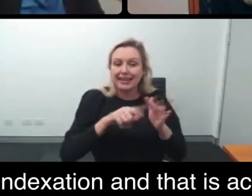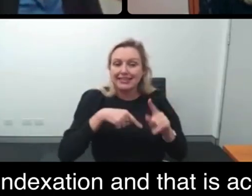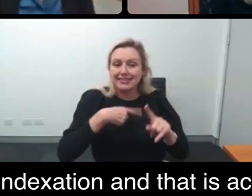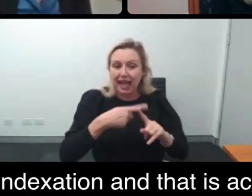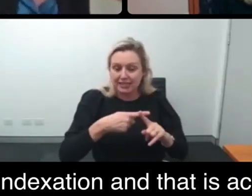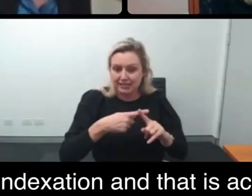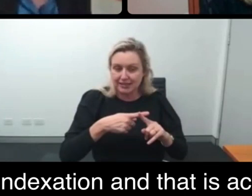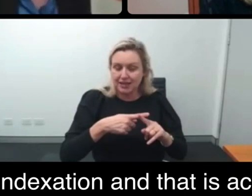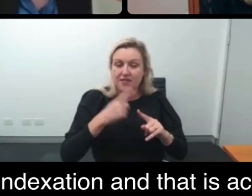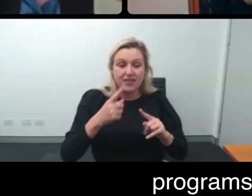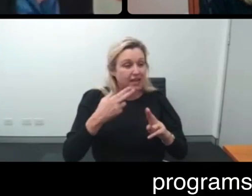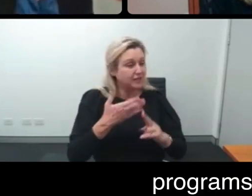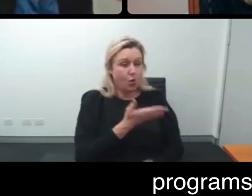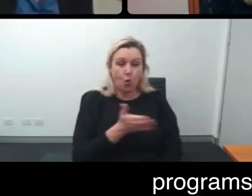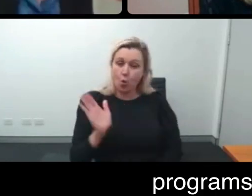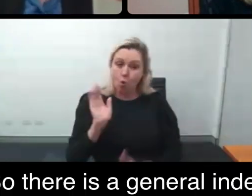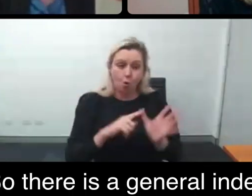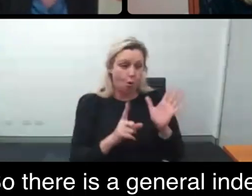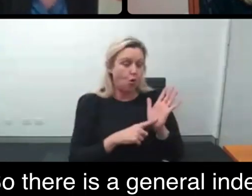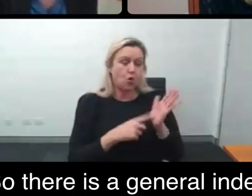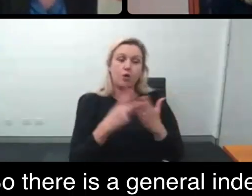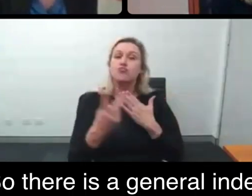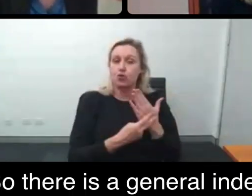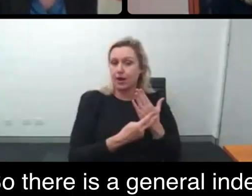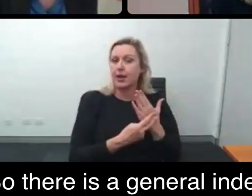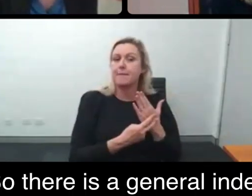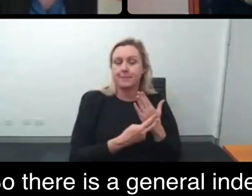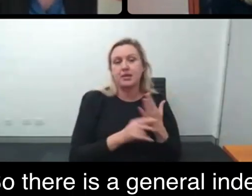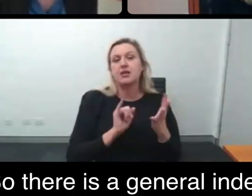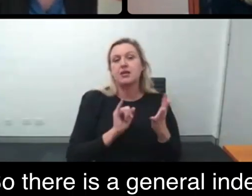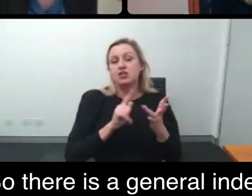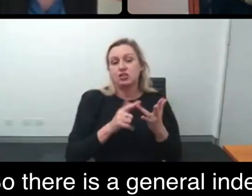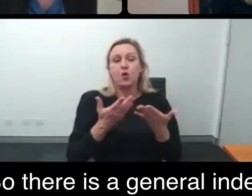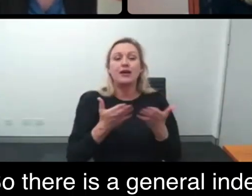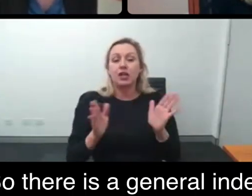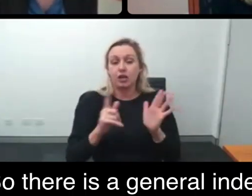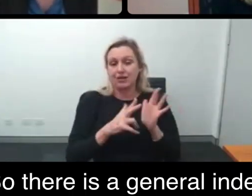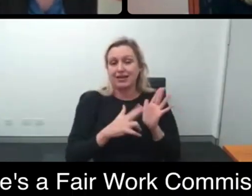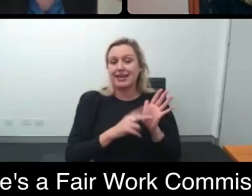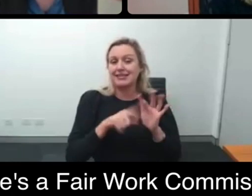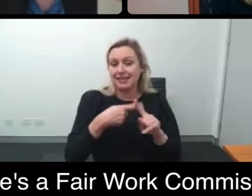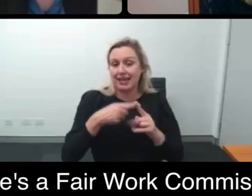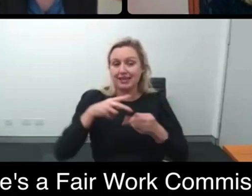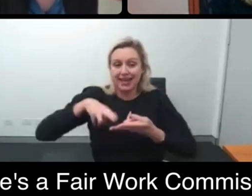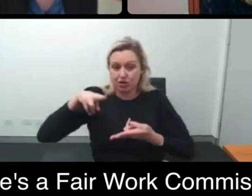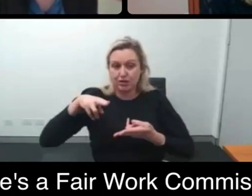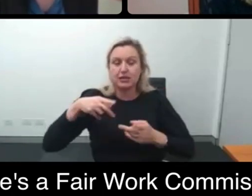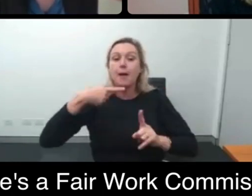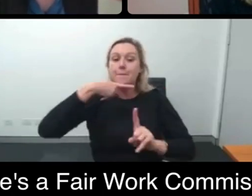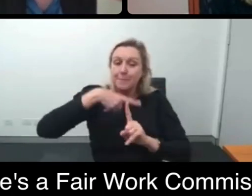board on all the programs affected. So there is a general indexation increase, and then there's a Fair Work